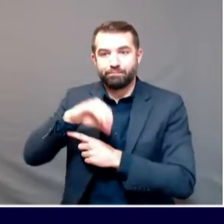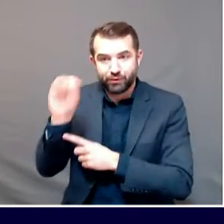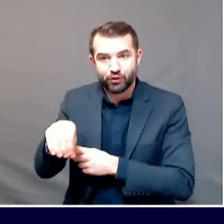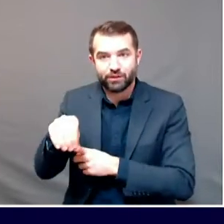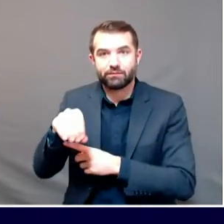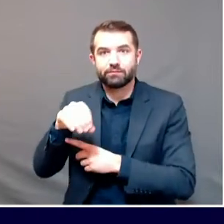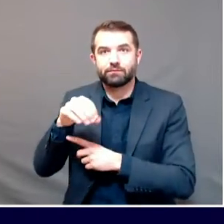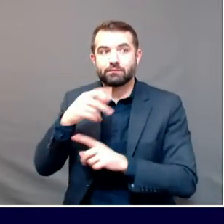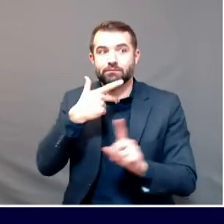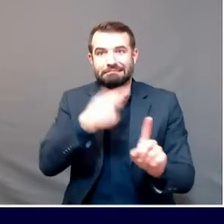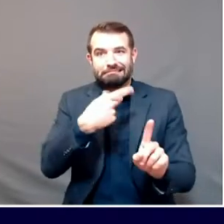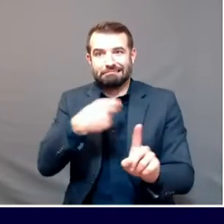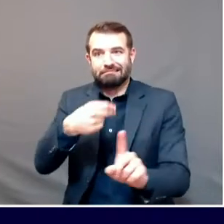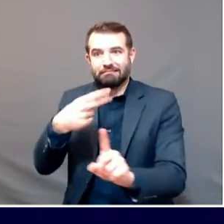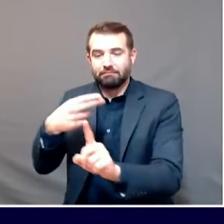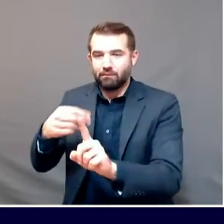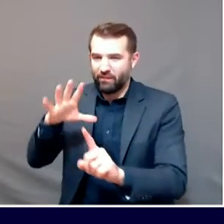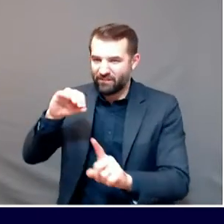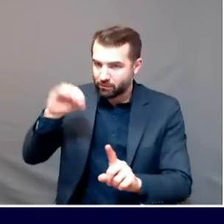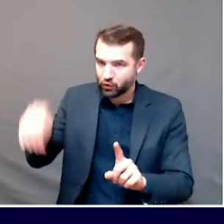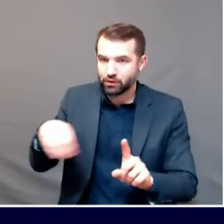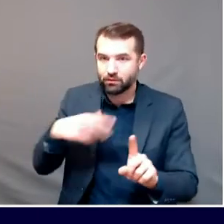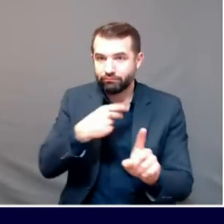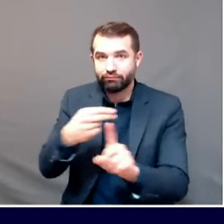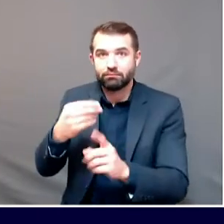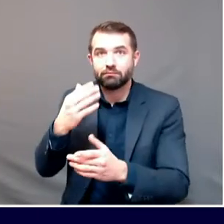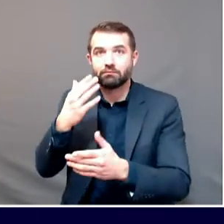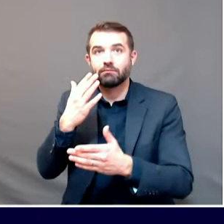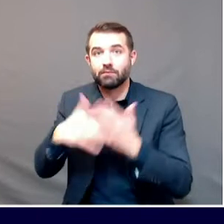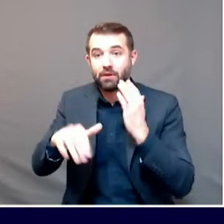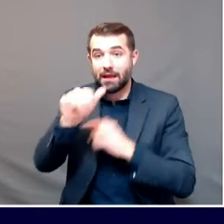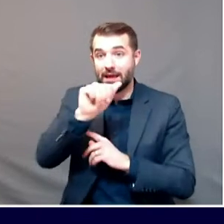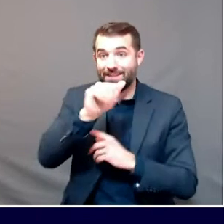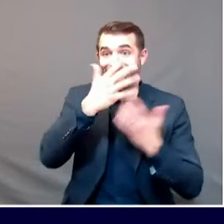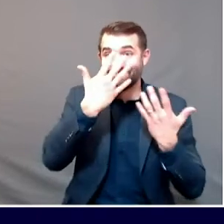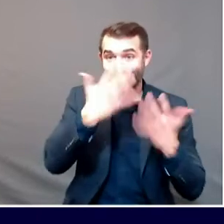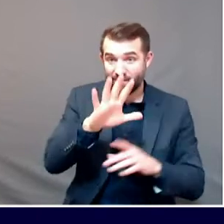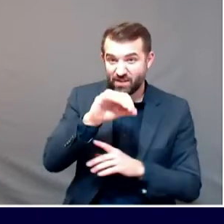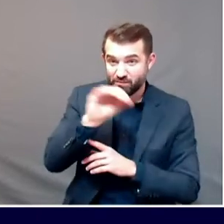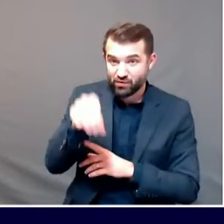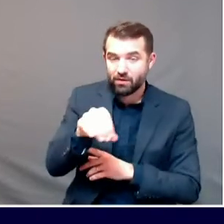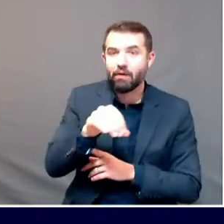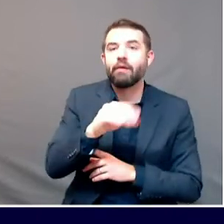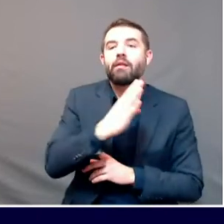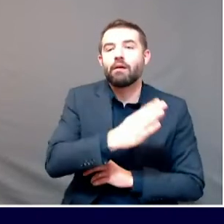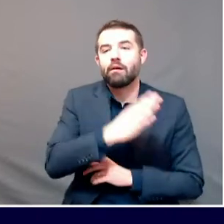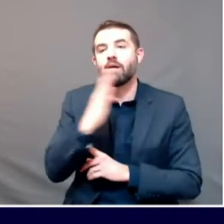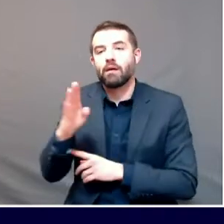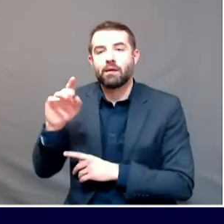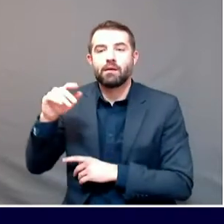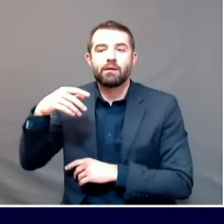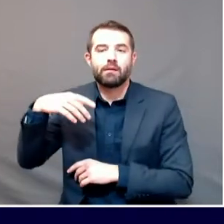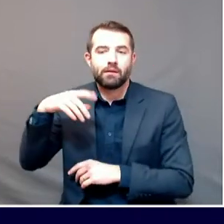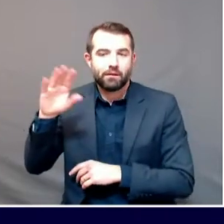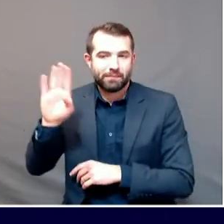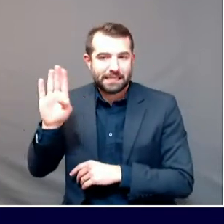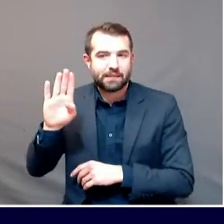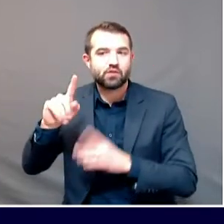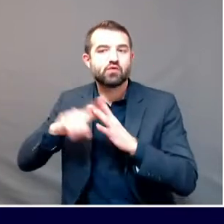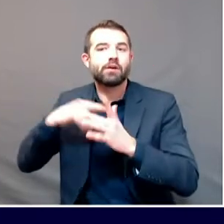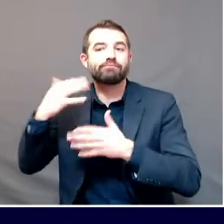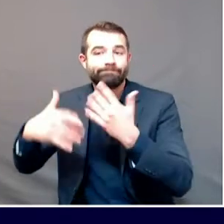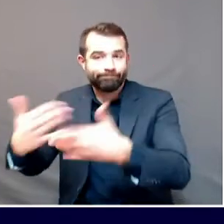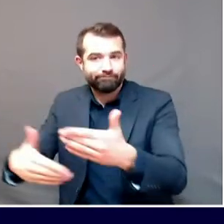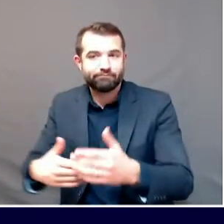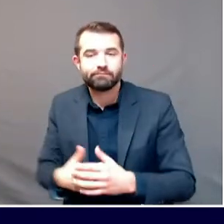of the pharmacy partnership. Let me unpack that. In order for a state to activate this